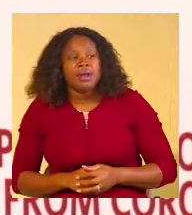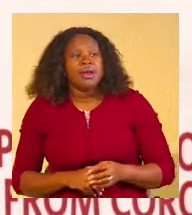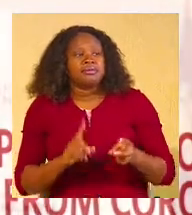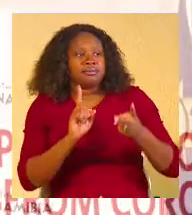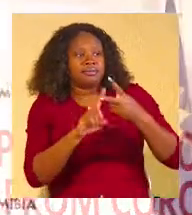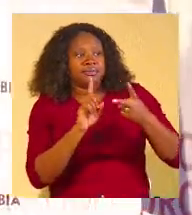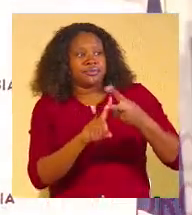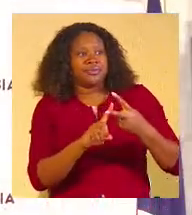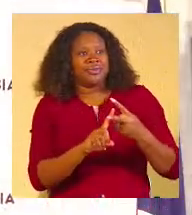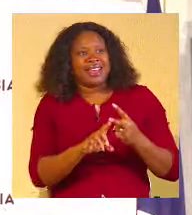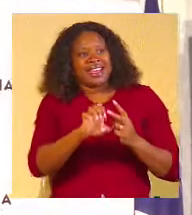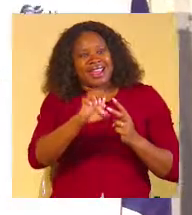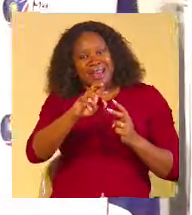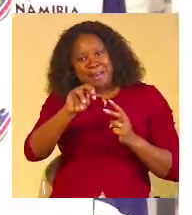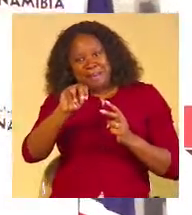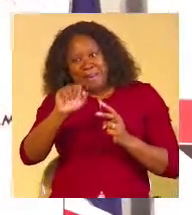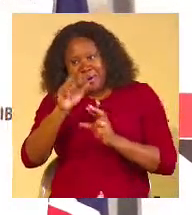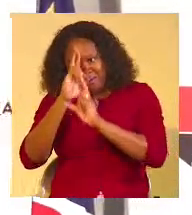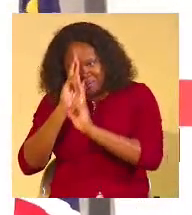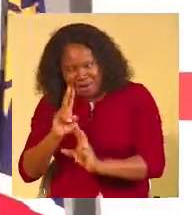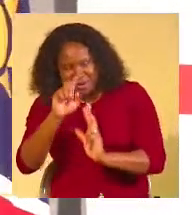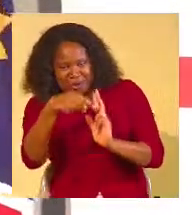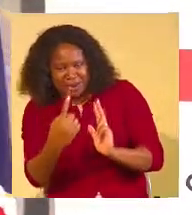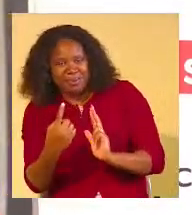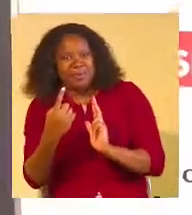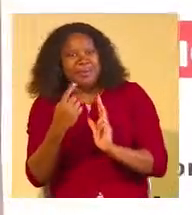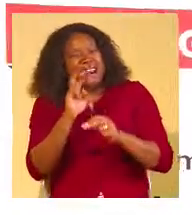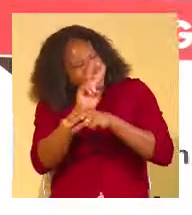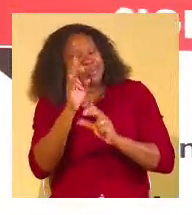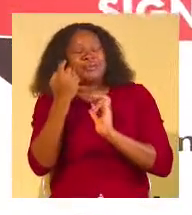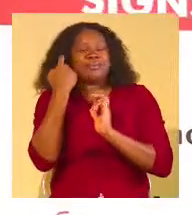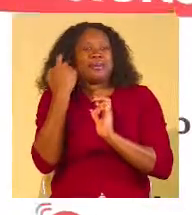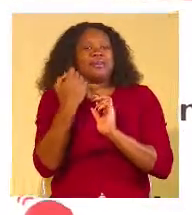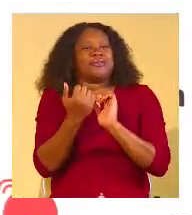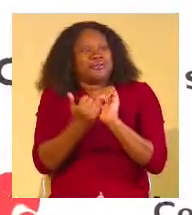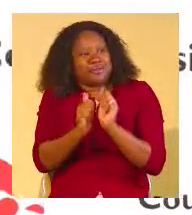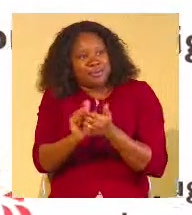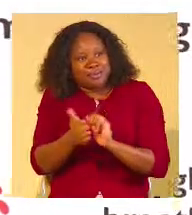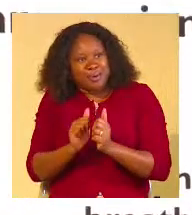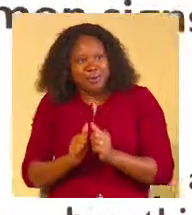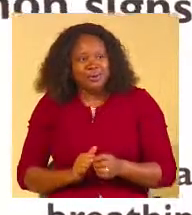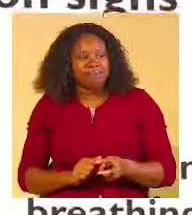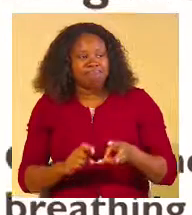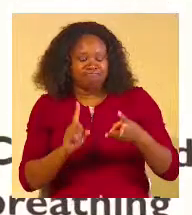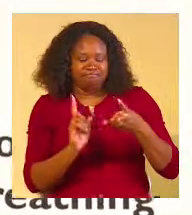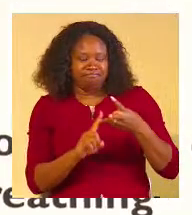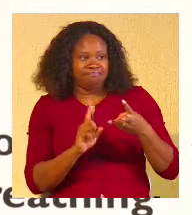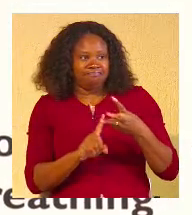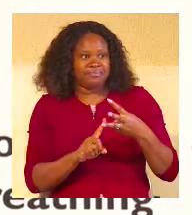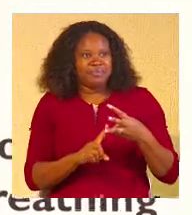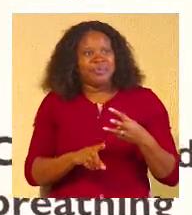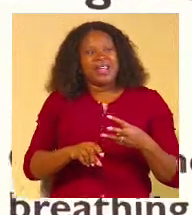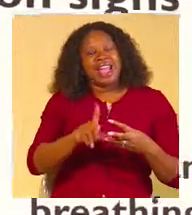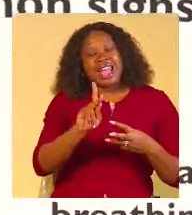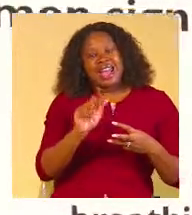Honorable Emma Kantema Gaumas, the Deputy Minister of the Ministry of Sports, Youth and National Service, and Ms.